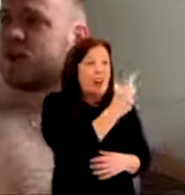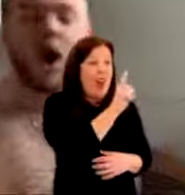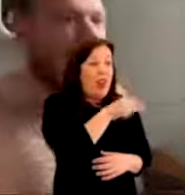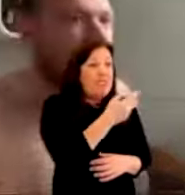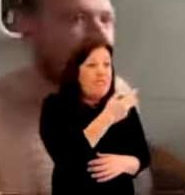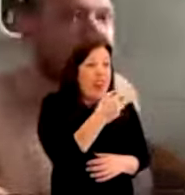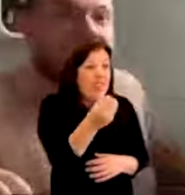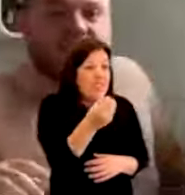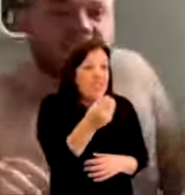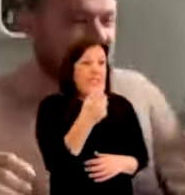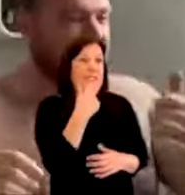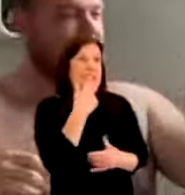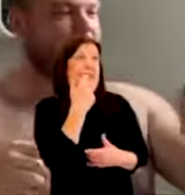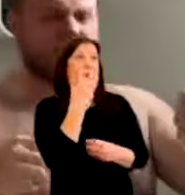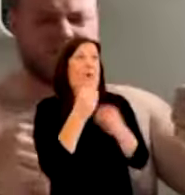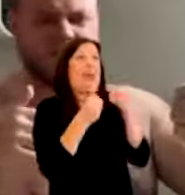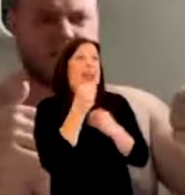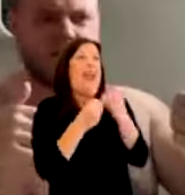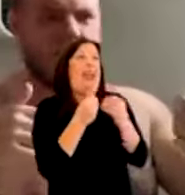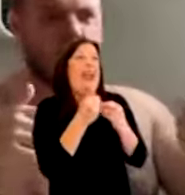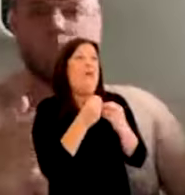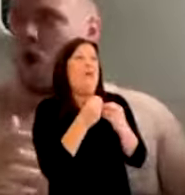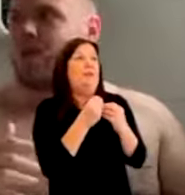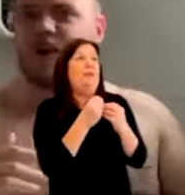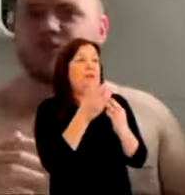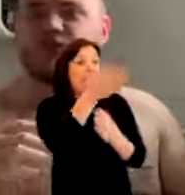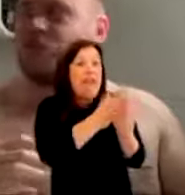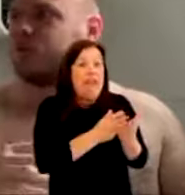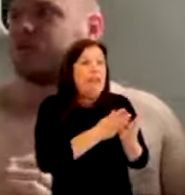2,500? That's